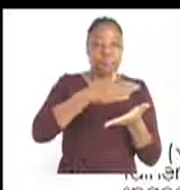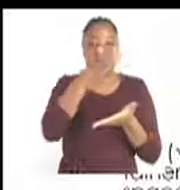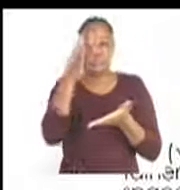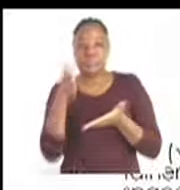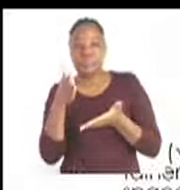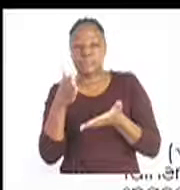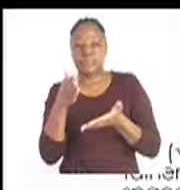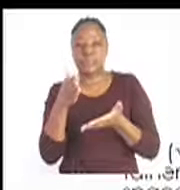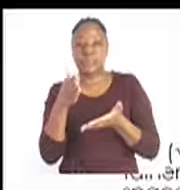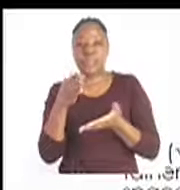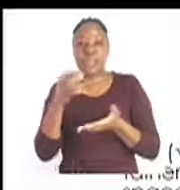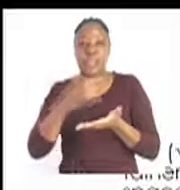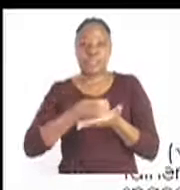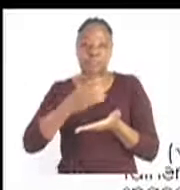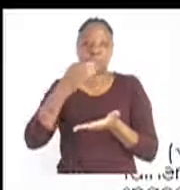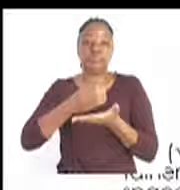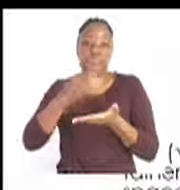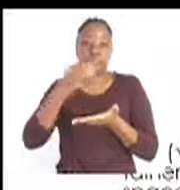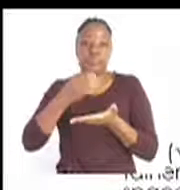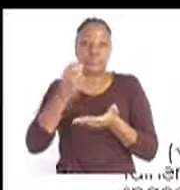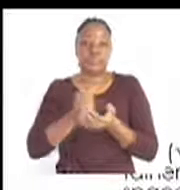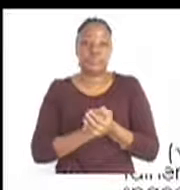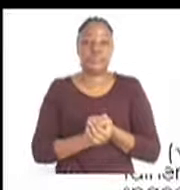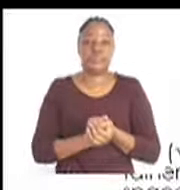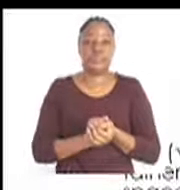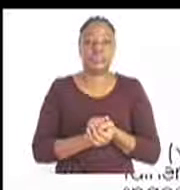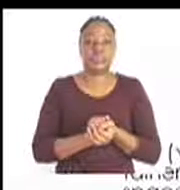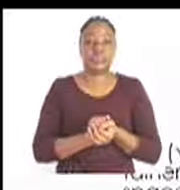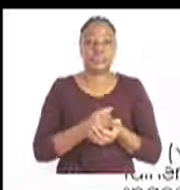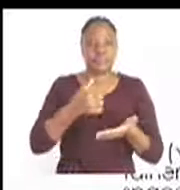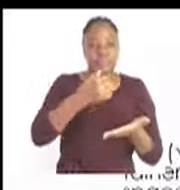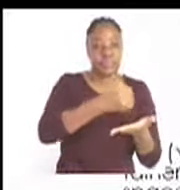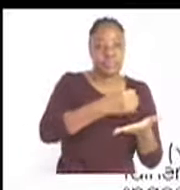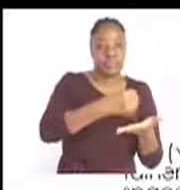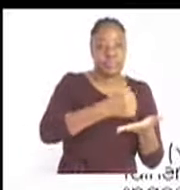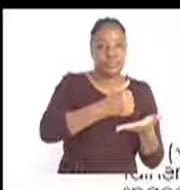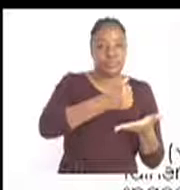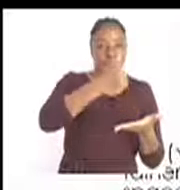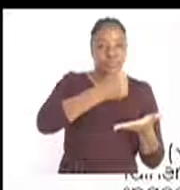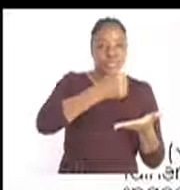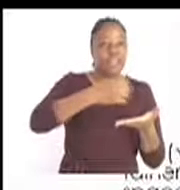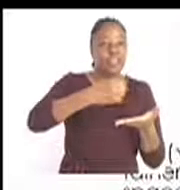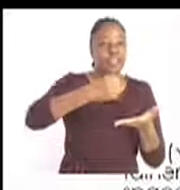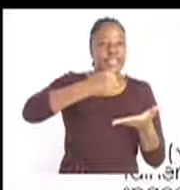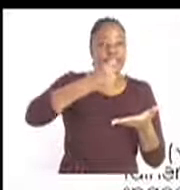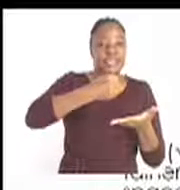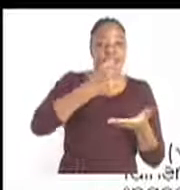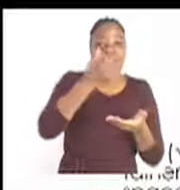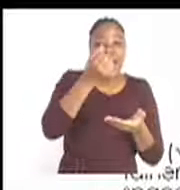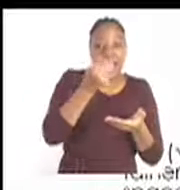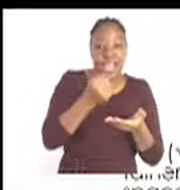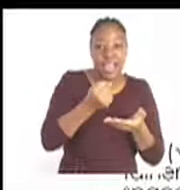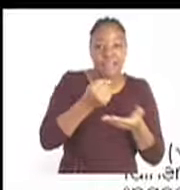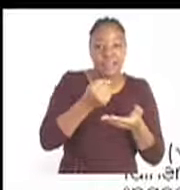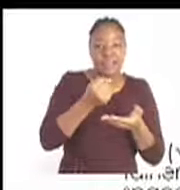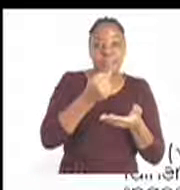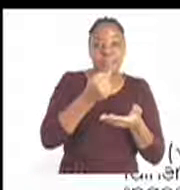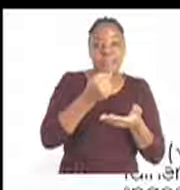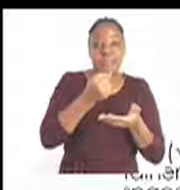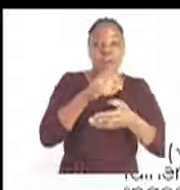sentence says, the jug has dash water, but the cup has dash